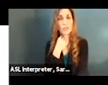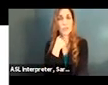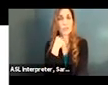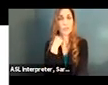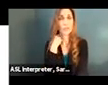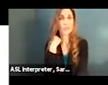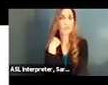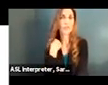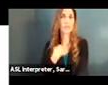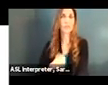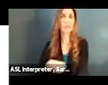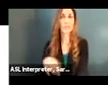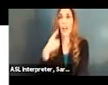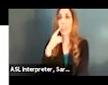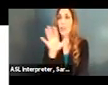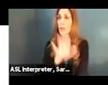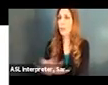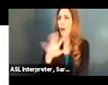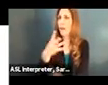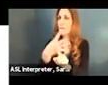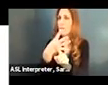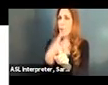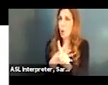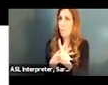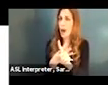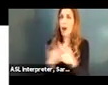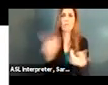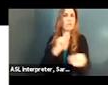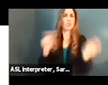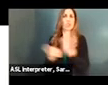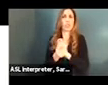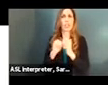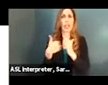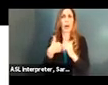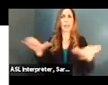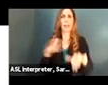think it took about 4 months to completely change the way I did my job.